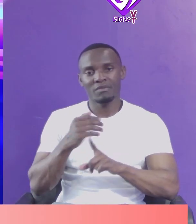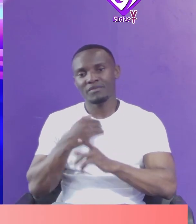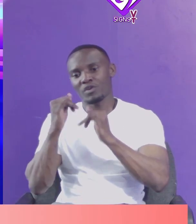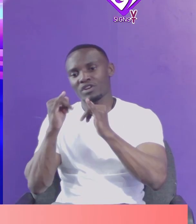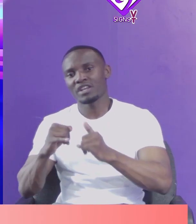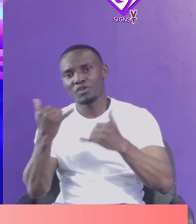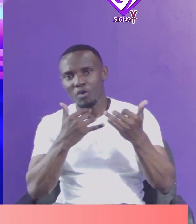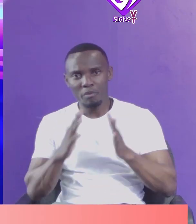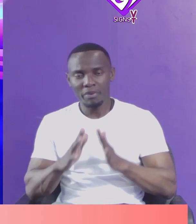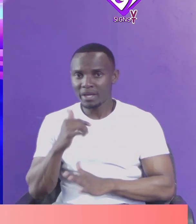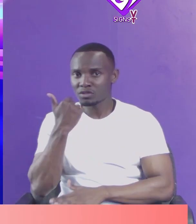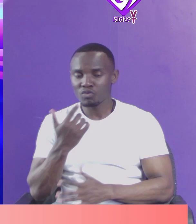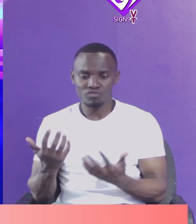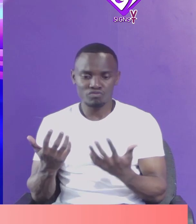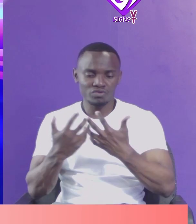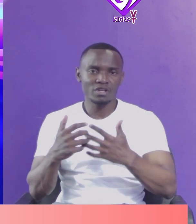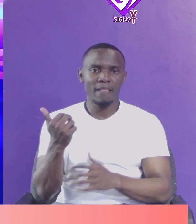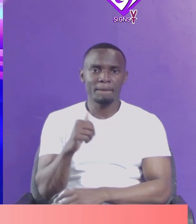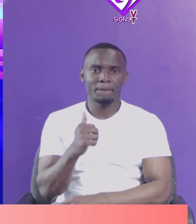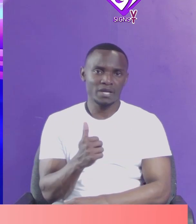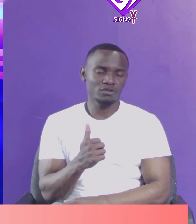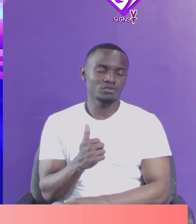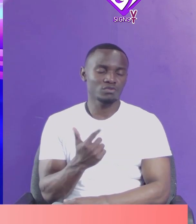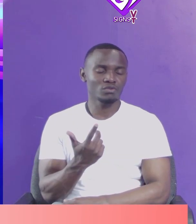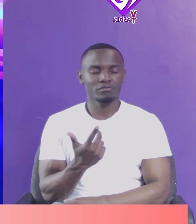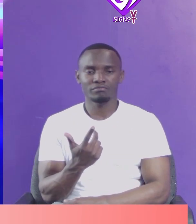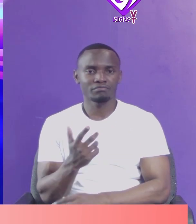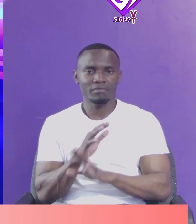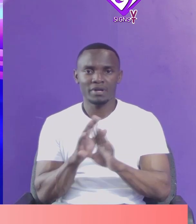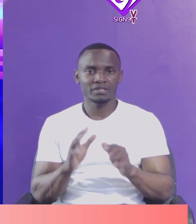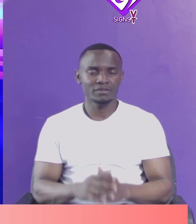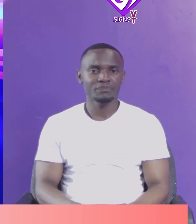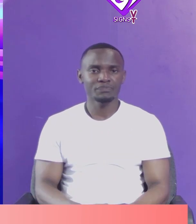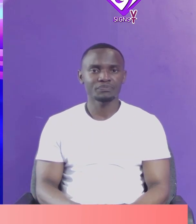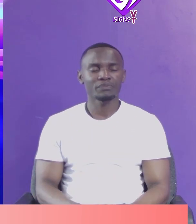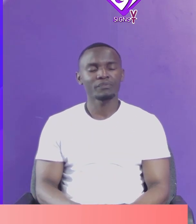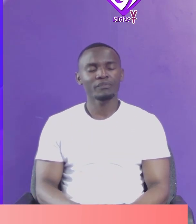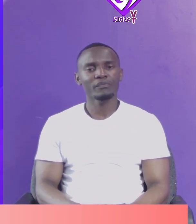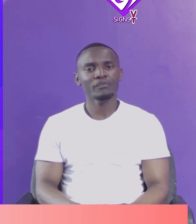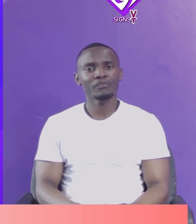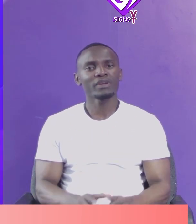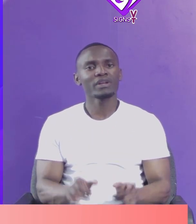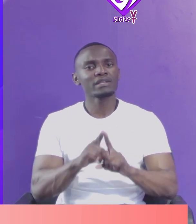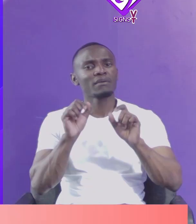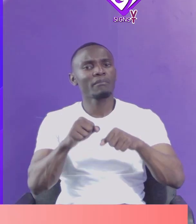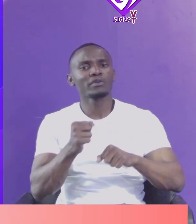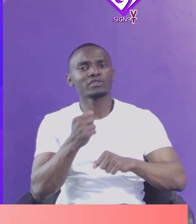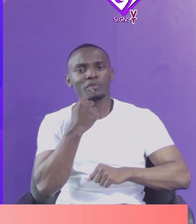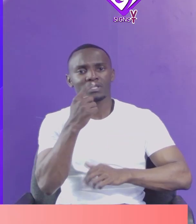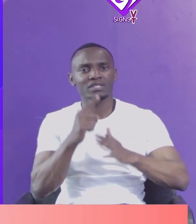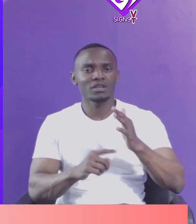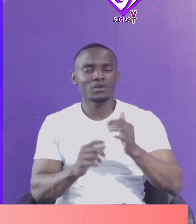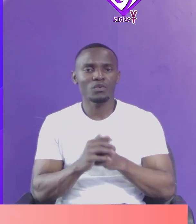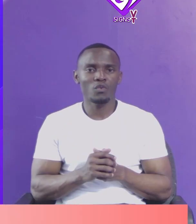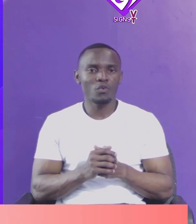there's some players that kind of went out for the last season. Right. So I think that's kind of just catching up. I mean, talking about dynamics, one would look at the dark cloud hovering